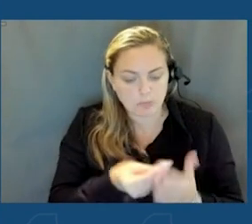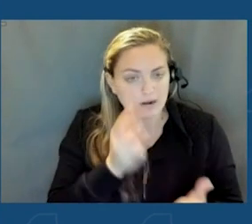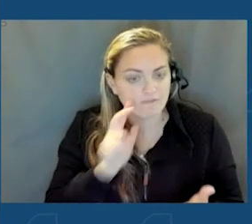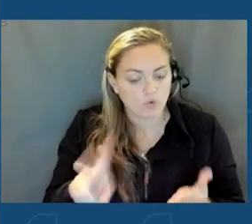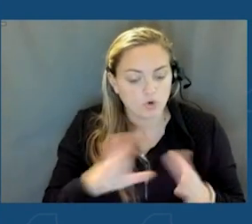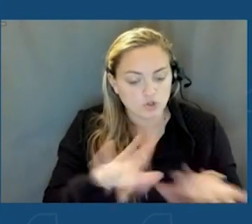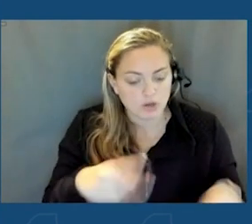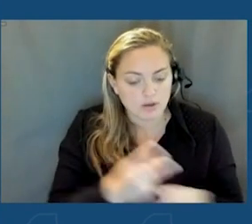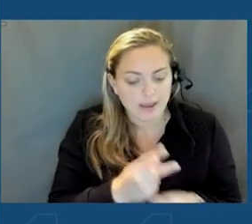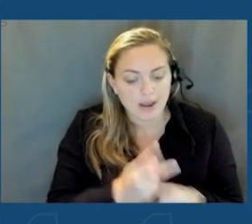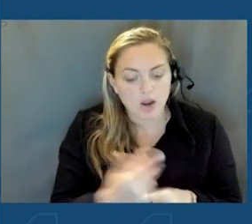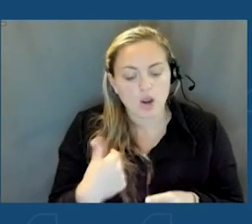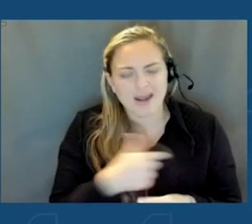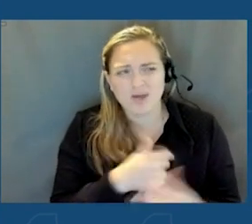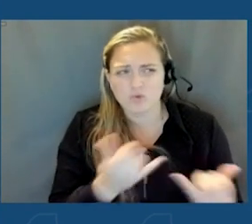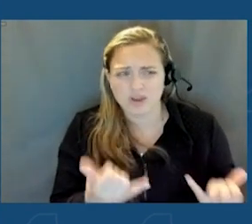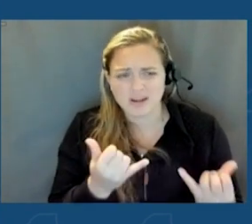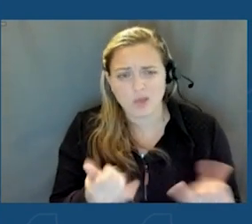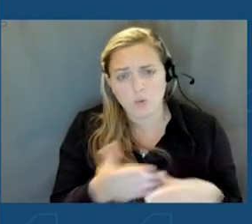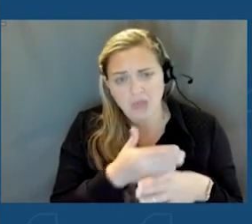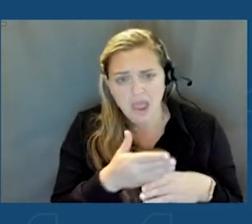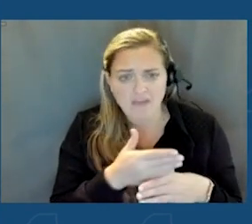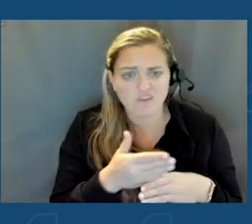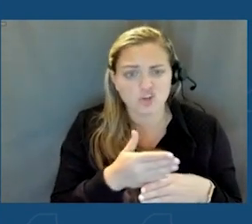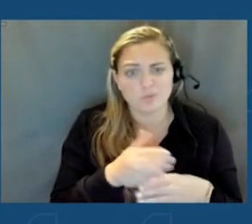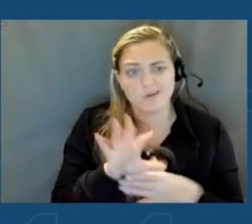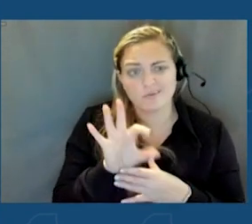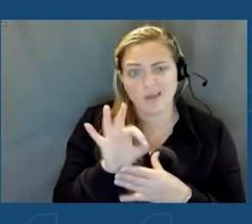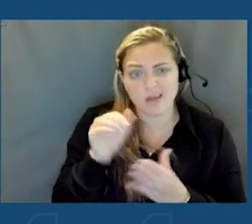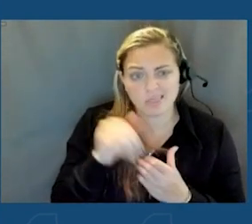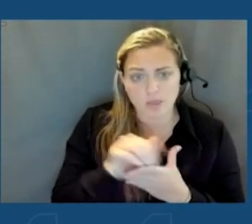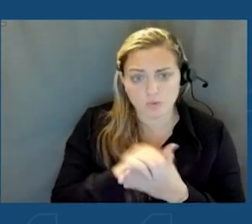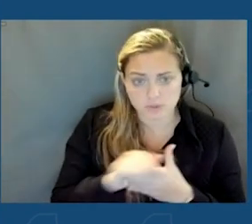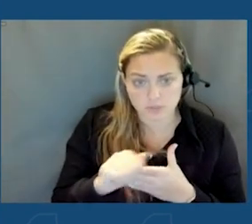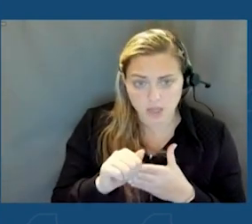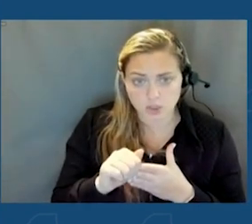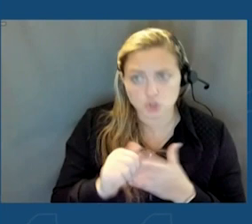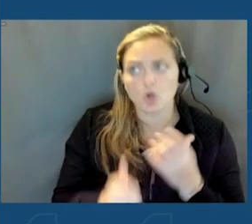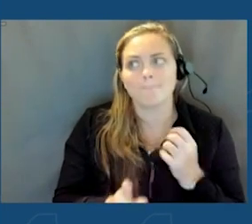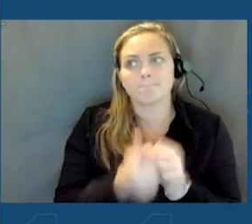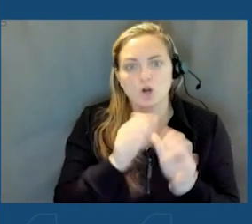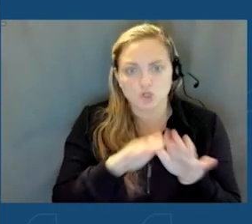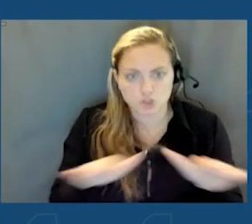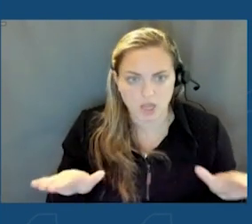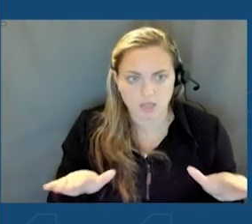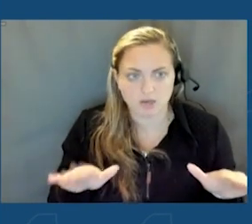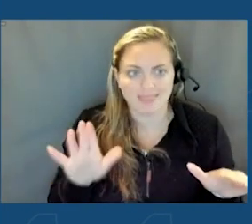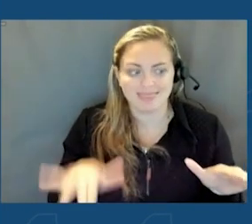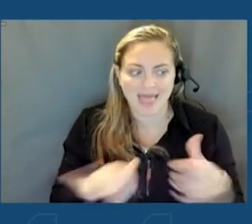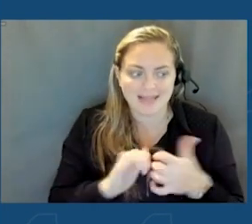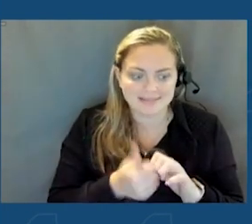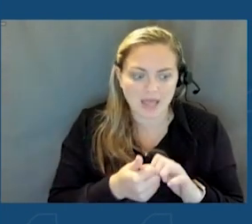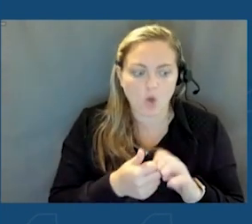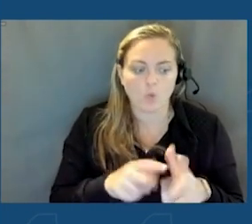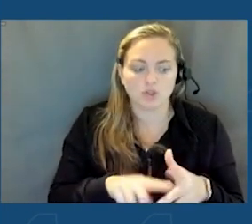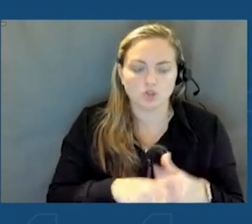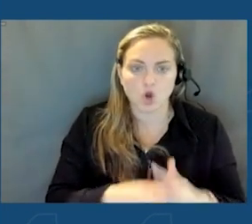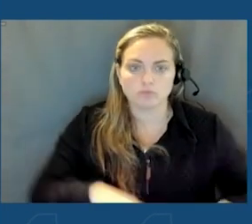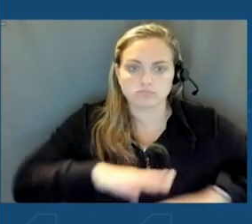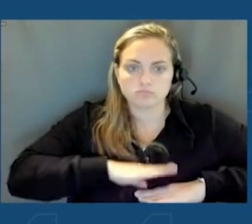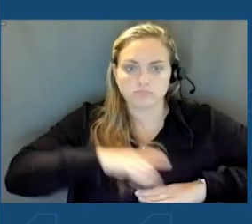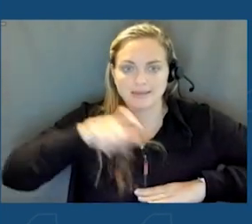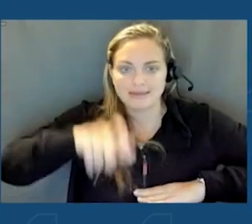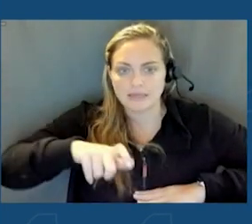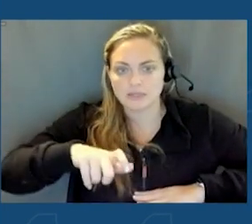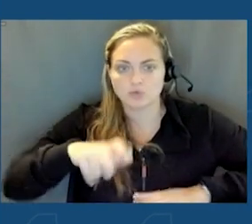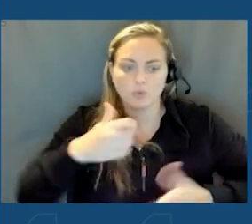care subsidies right now have an average benefit of over $9,000 per child. That's how we start meeting the needs. You help with the